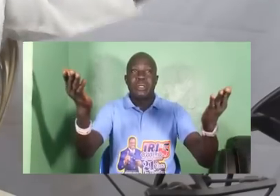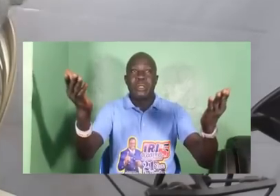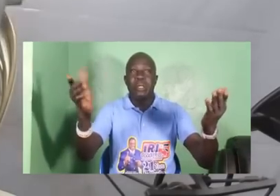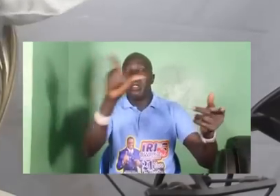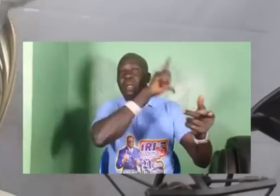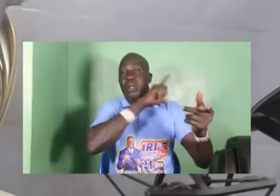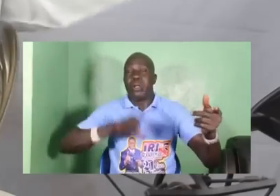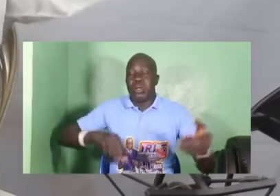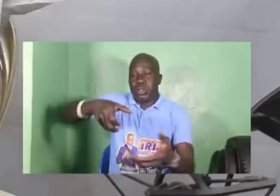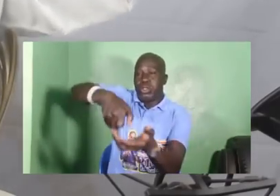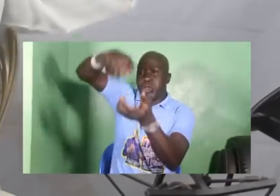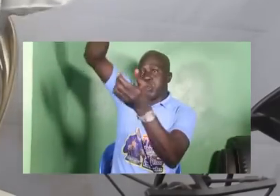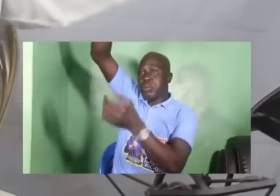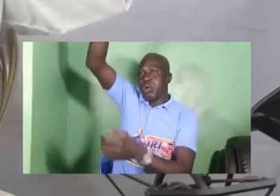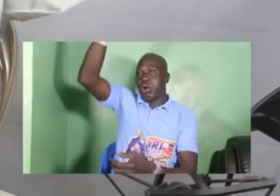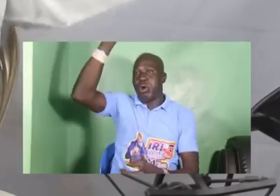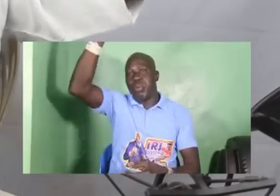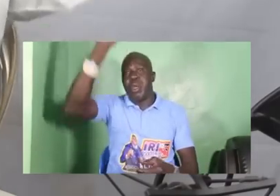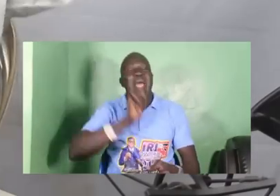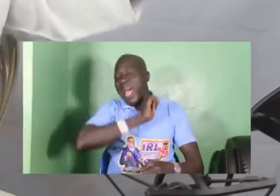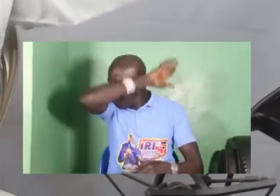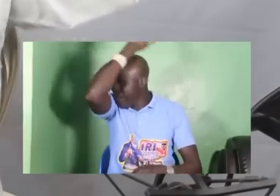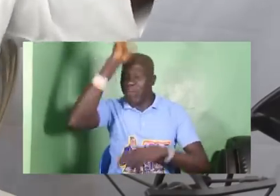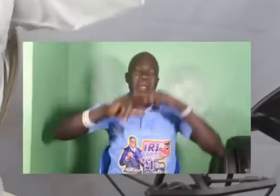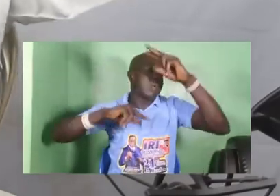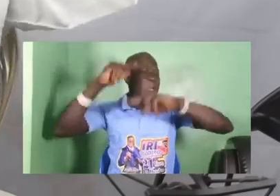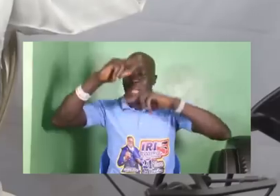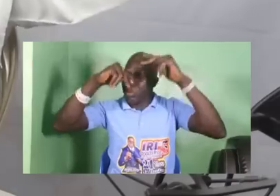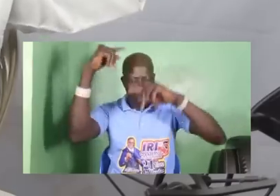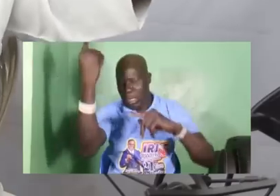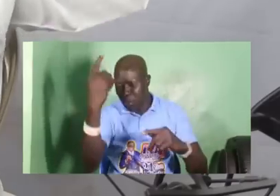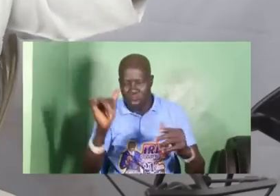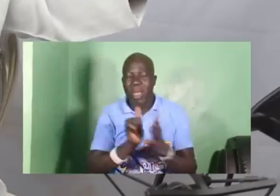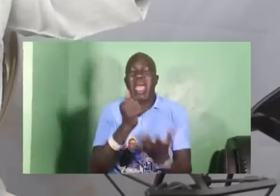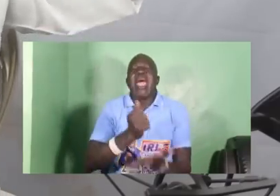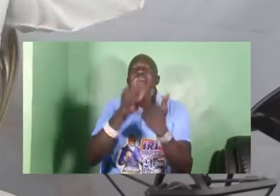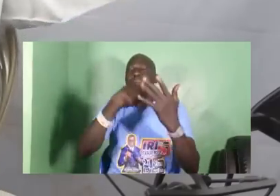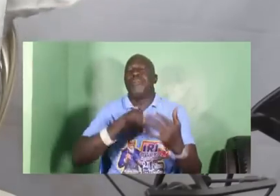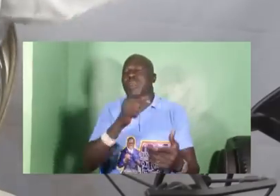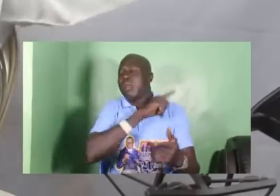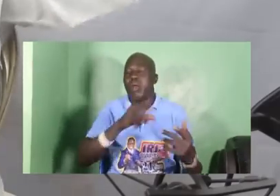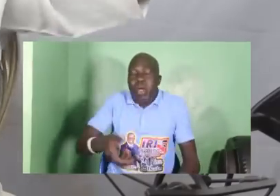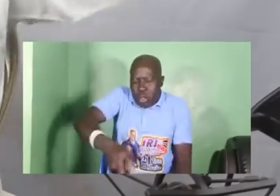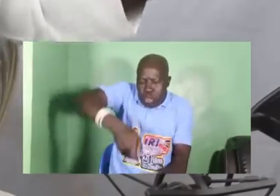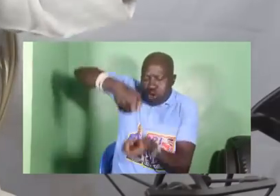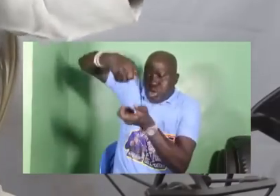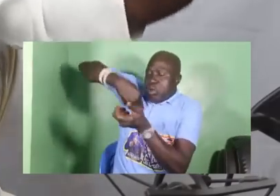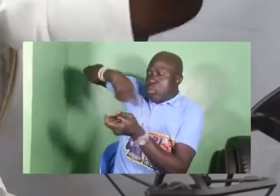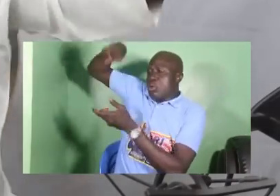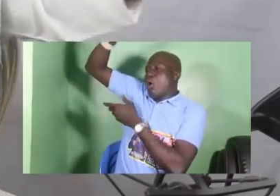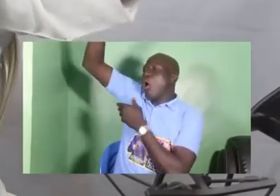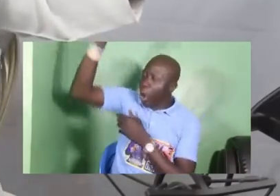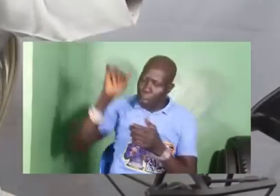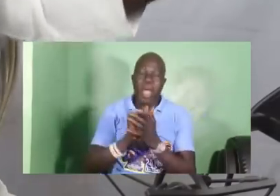your hands. Lord, lift me up. I can't raise up myself. Lift me up. Lord, help me,